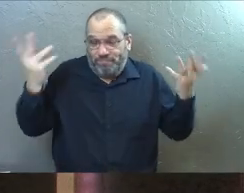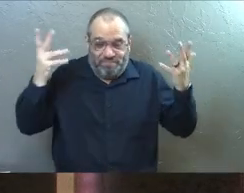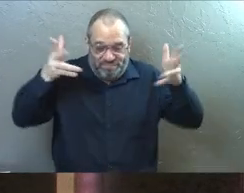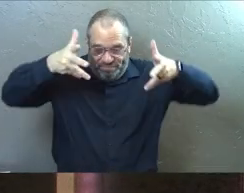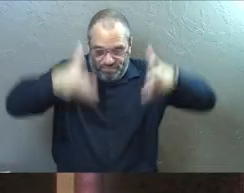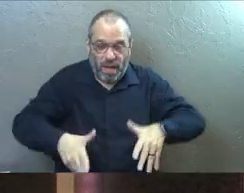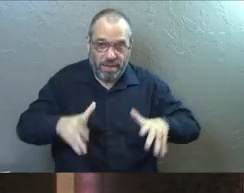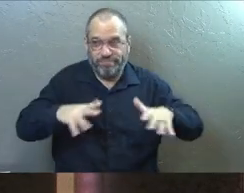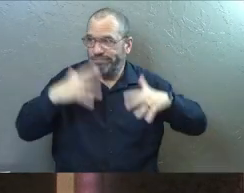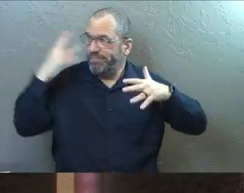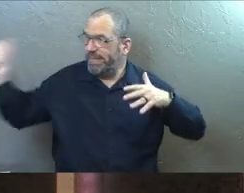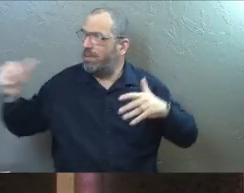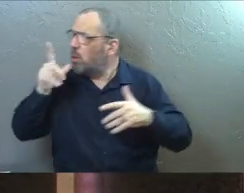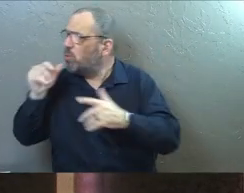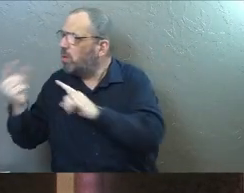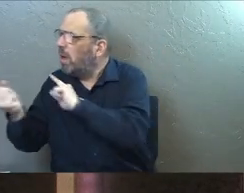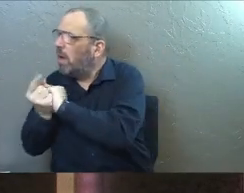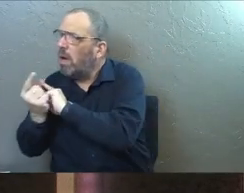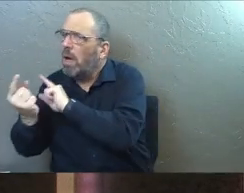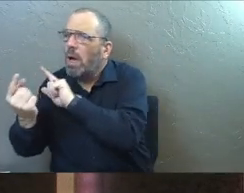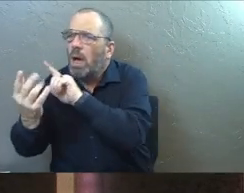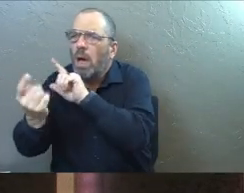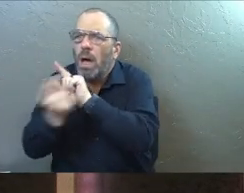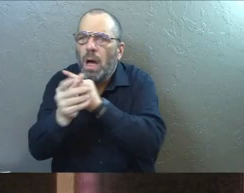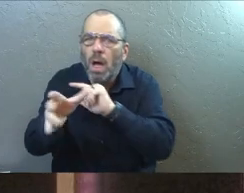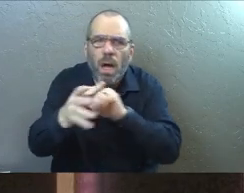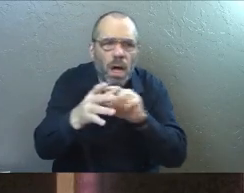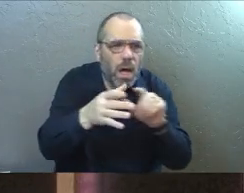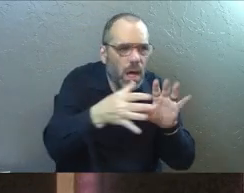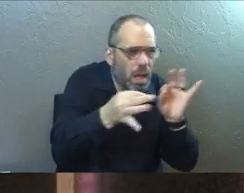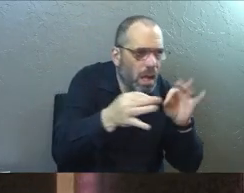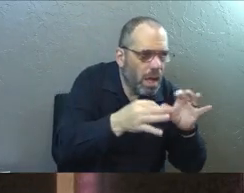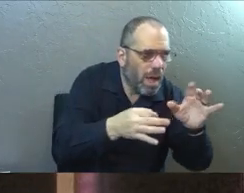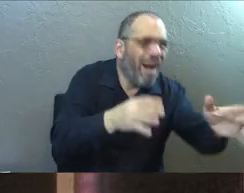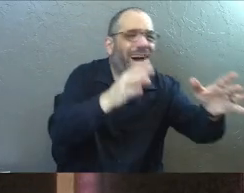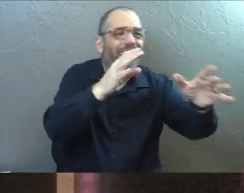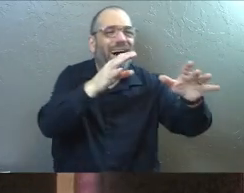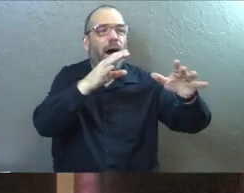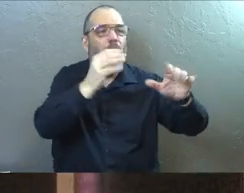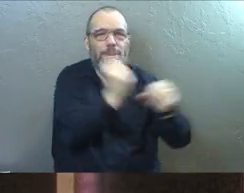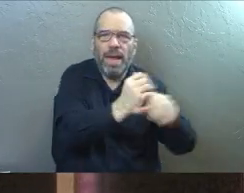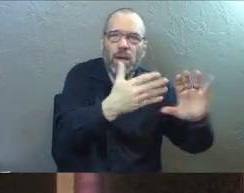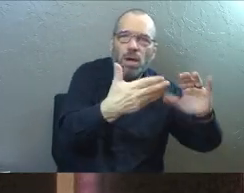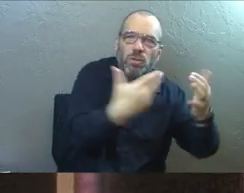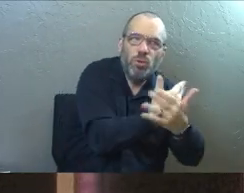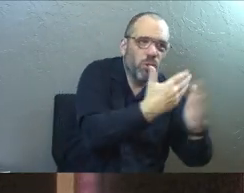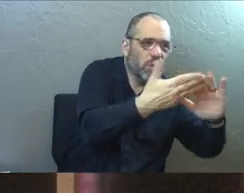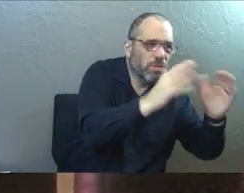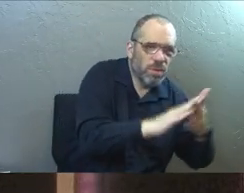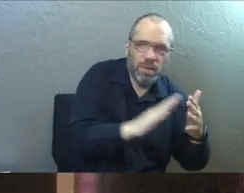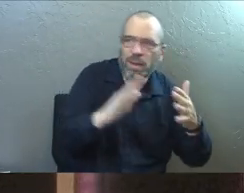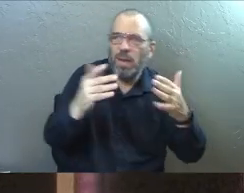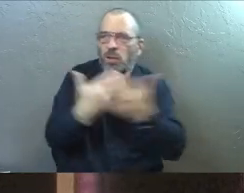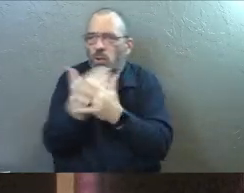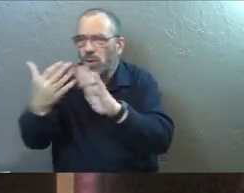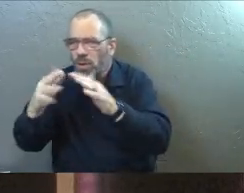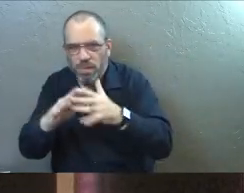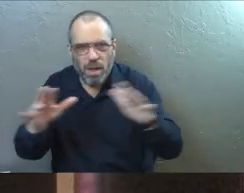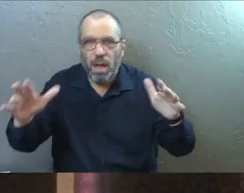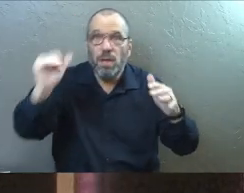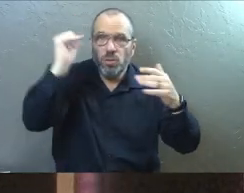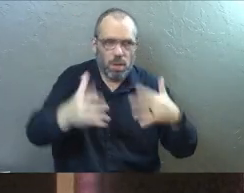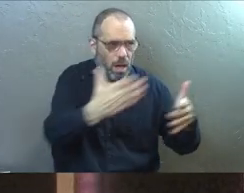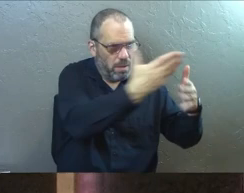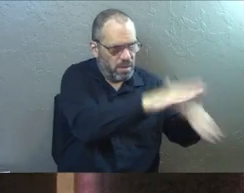city. They have to find who speaks their common language. And they have to go and they have to make a new community and a new settlement with just those people. And so